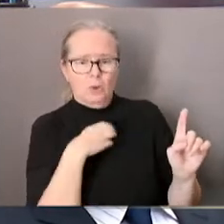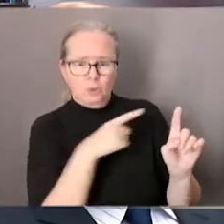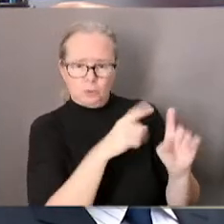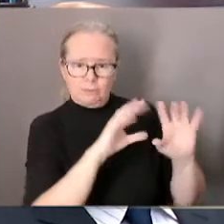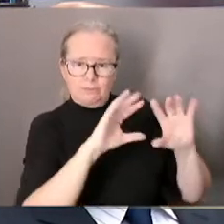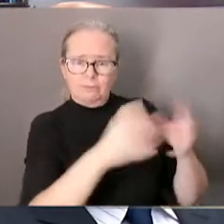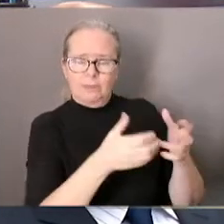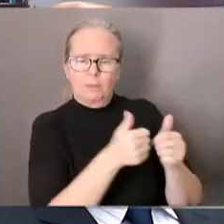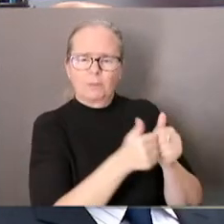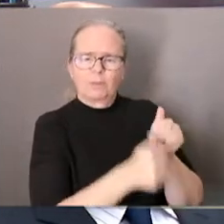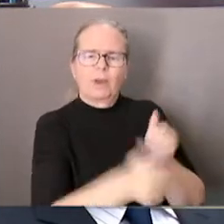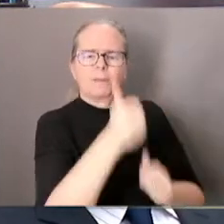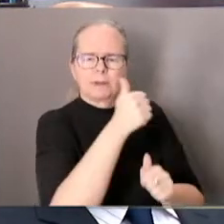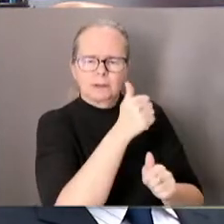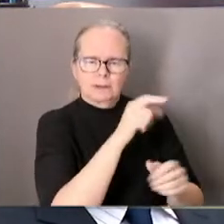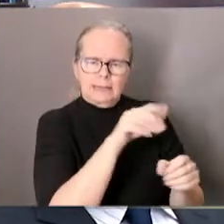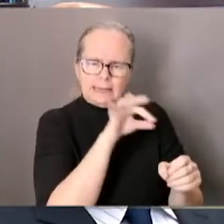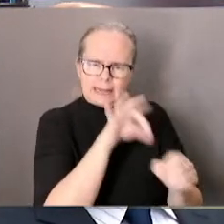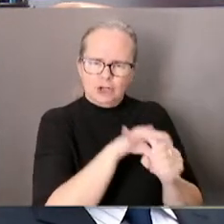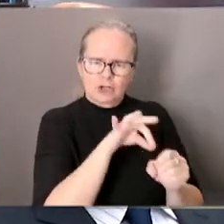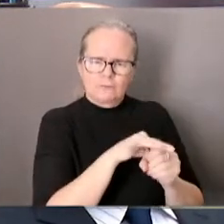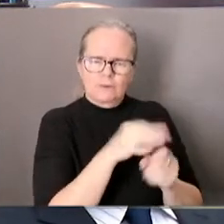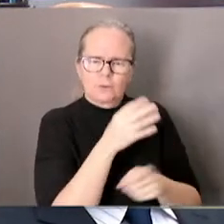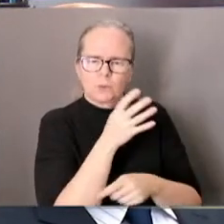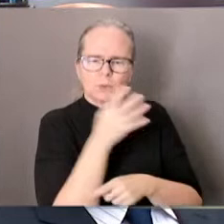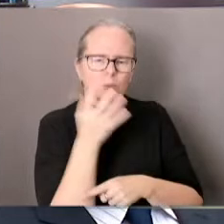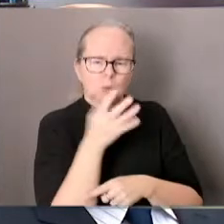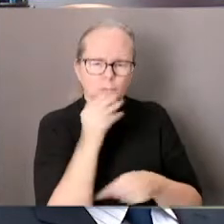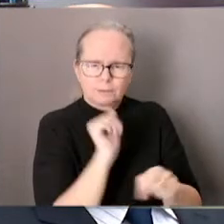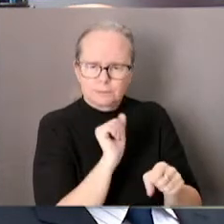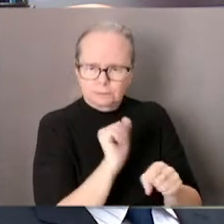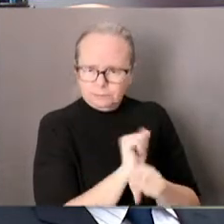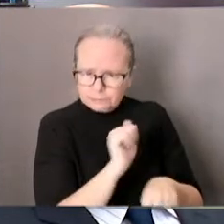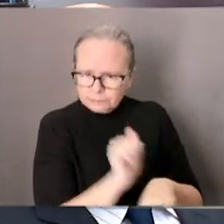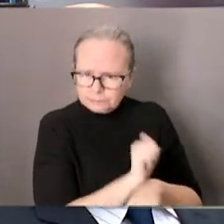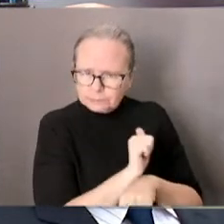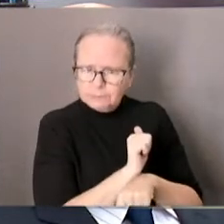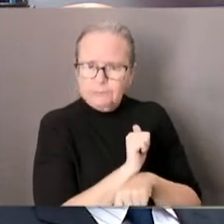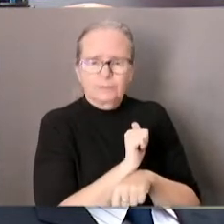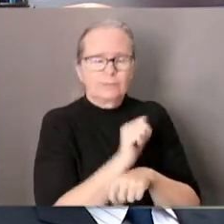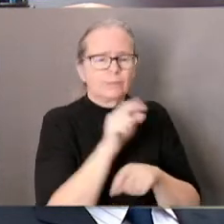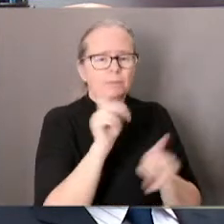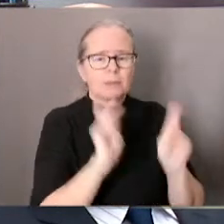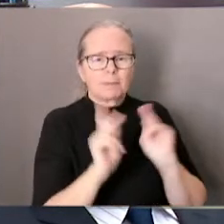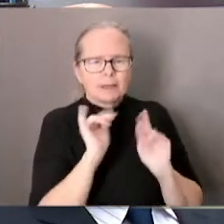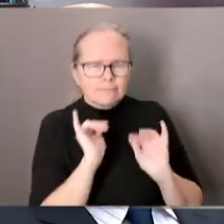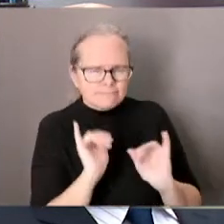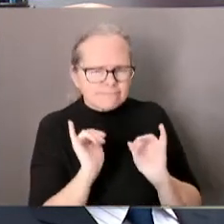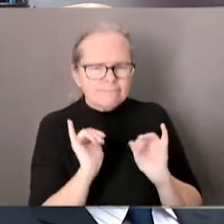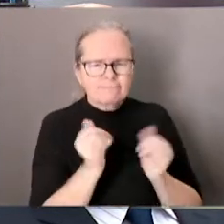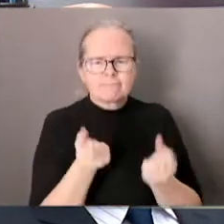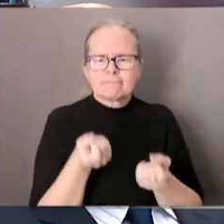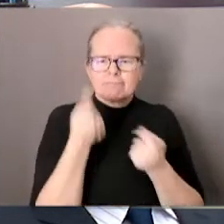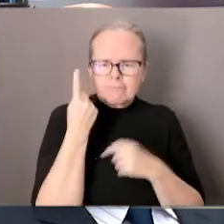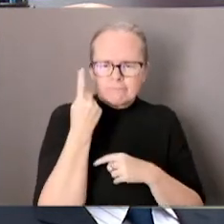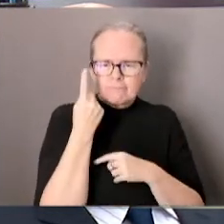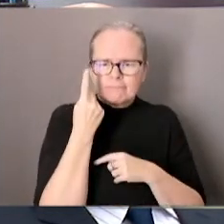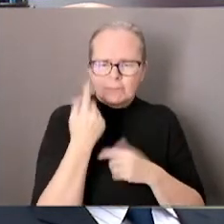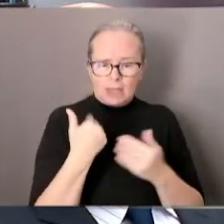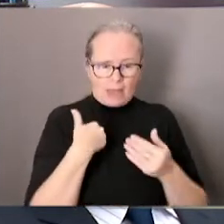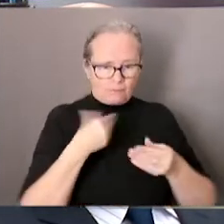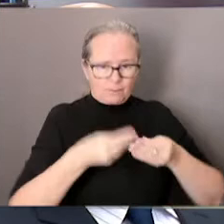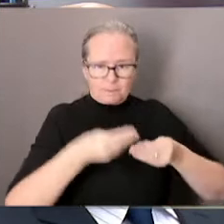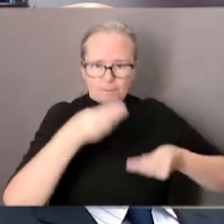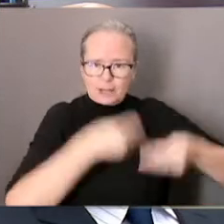taxes budget surpluses and educated Workforce mean that our province is once again open for business again to the minister what initiatives